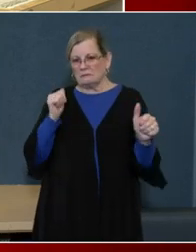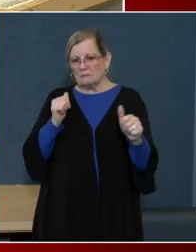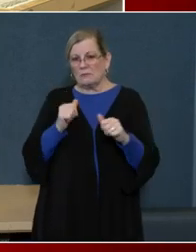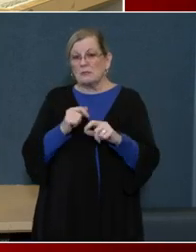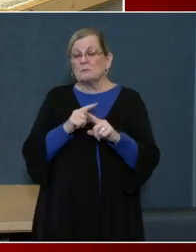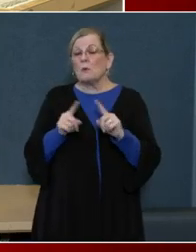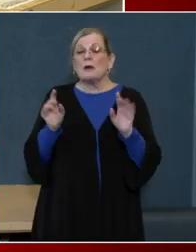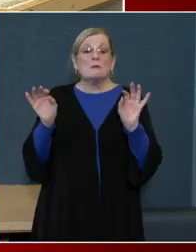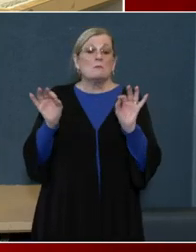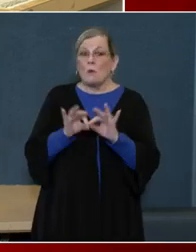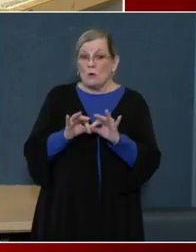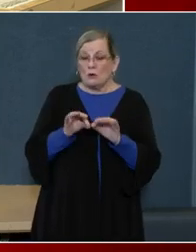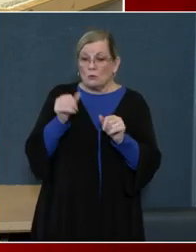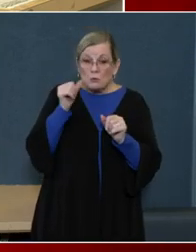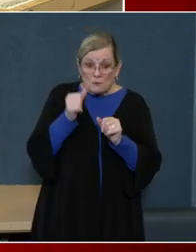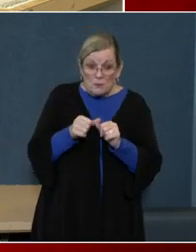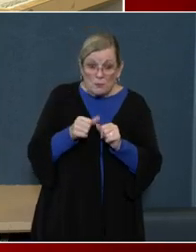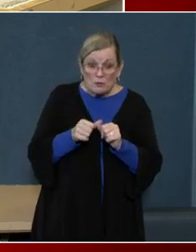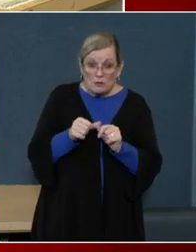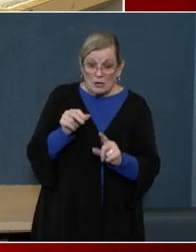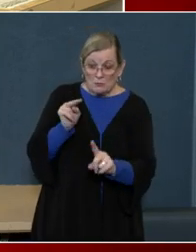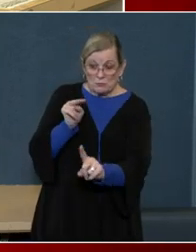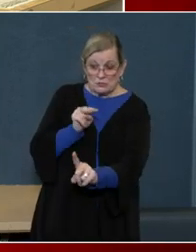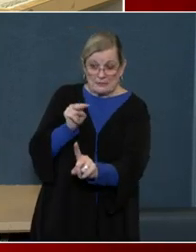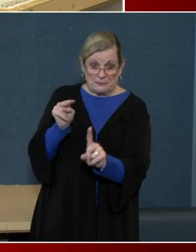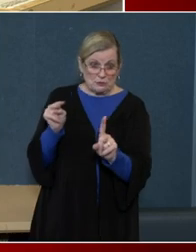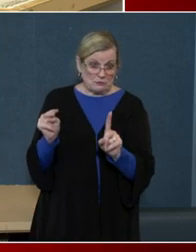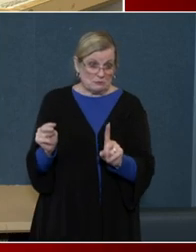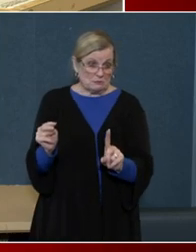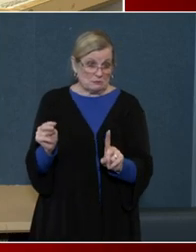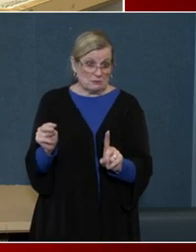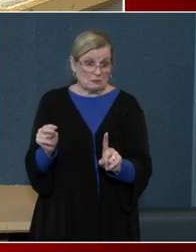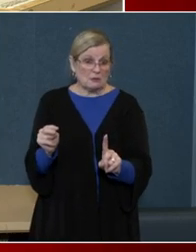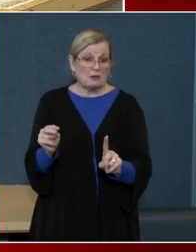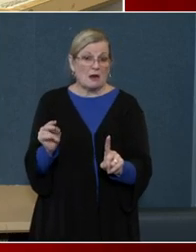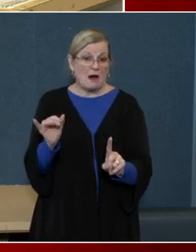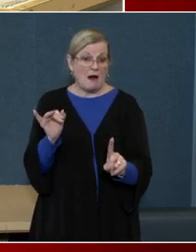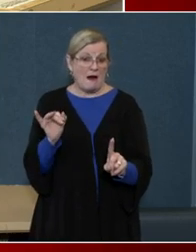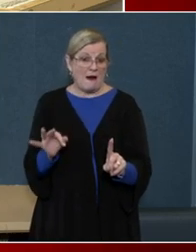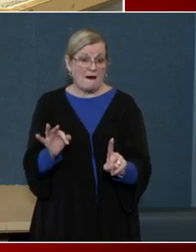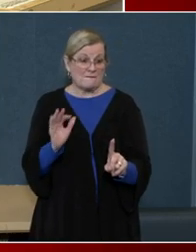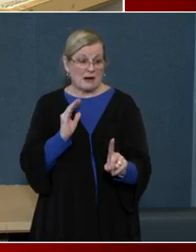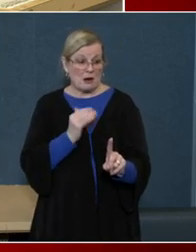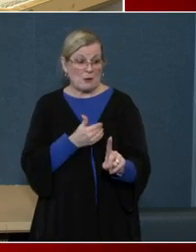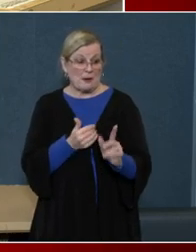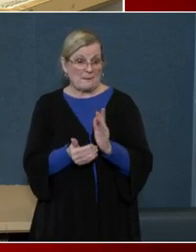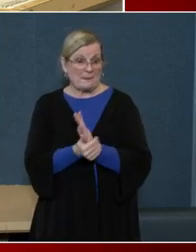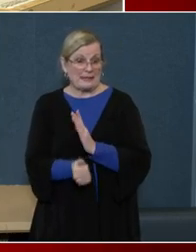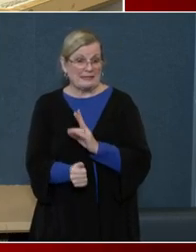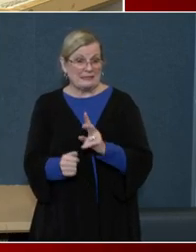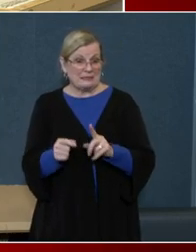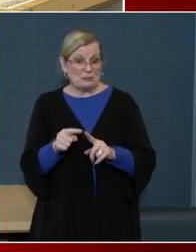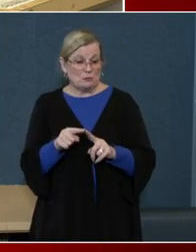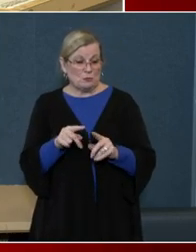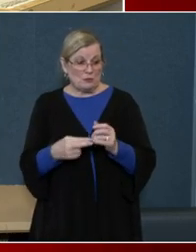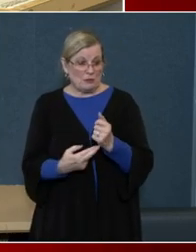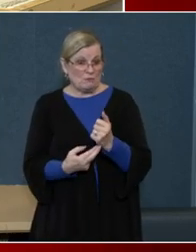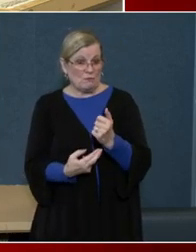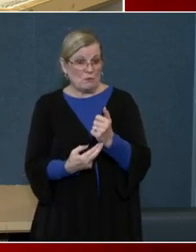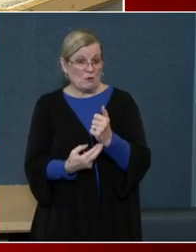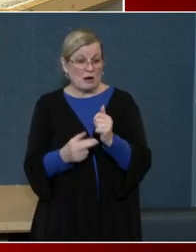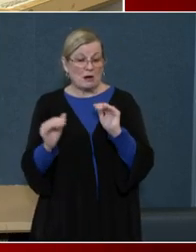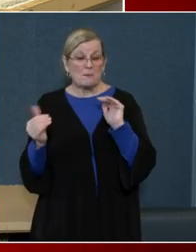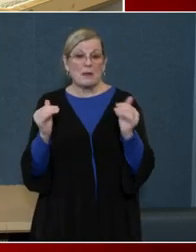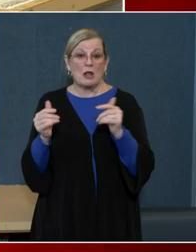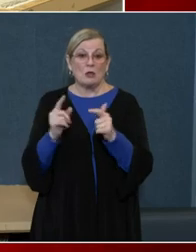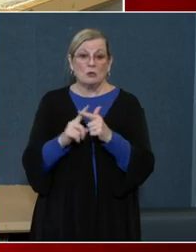to remember that what the perceptions around an ability to enforce a quarantine are versus our legal recourse and ability to do